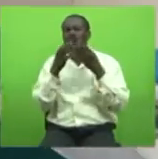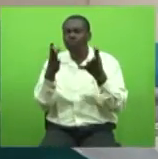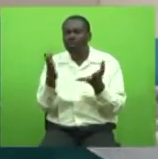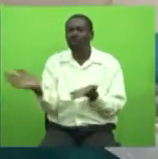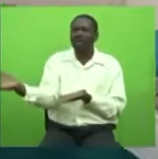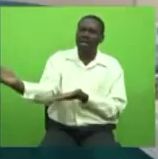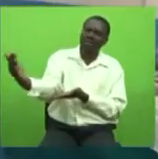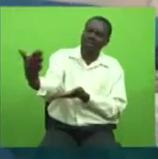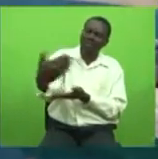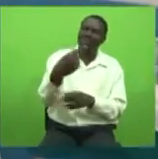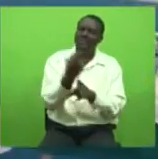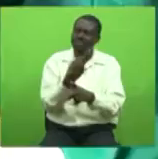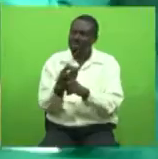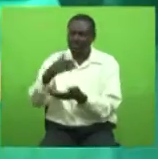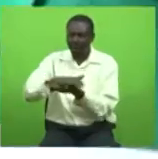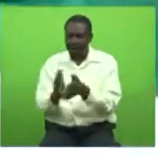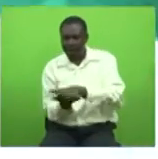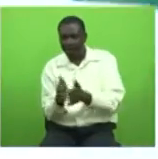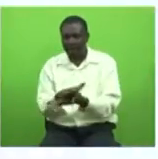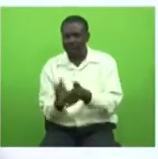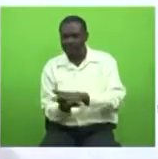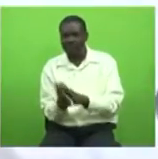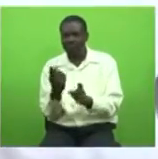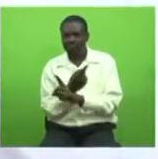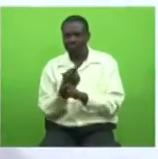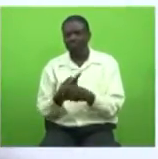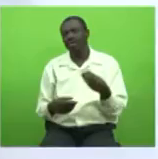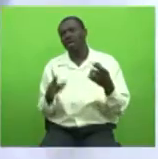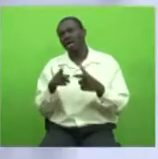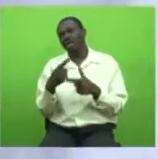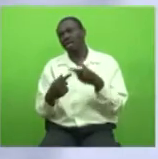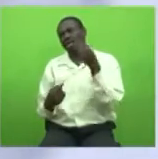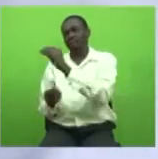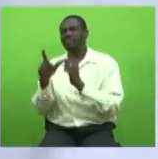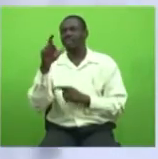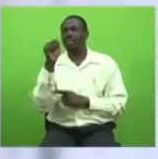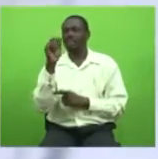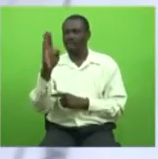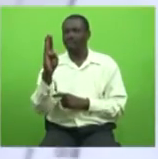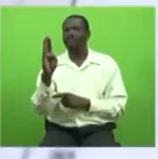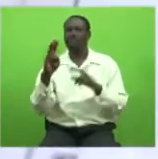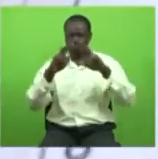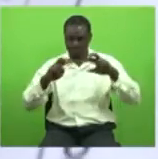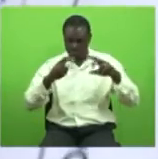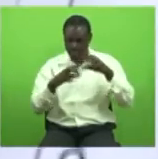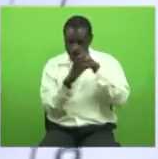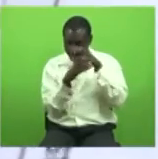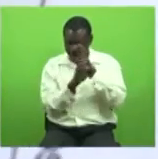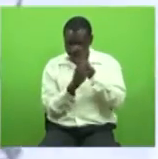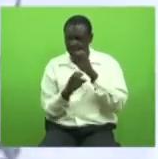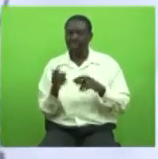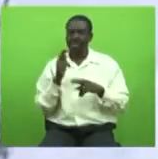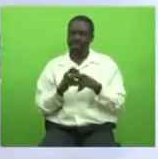for examination. Include the sample type, the name of the survivor,